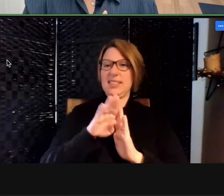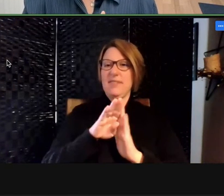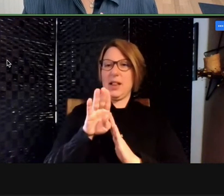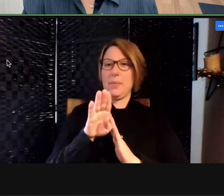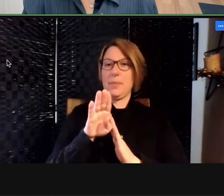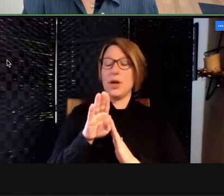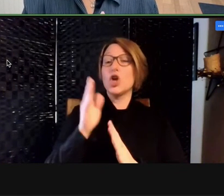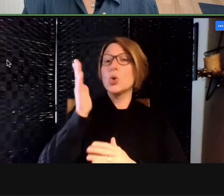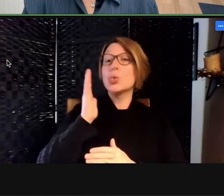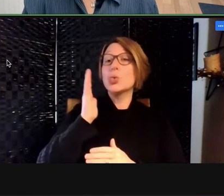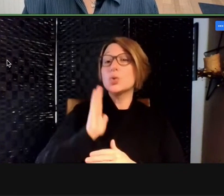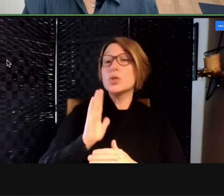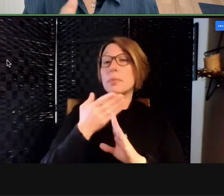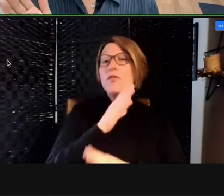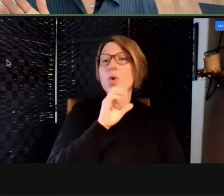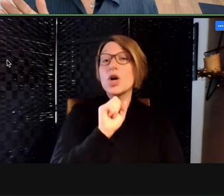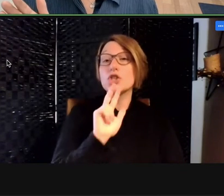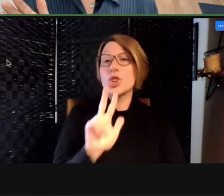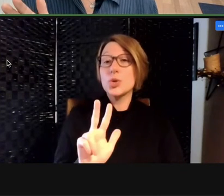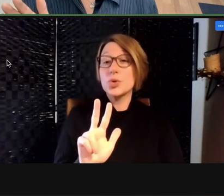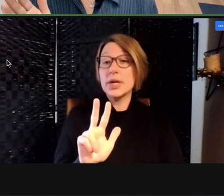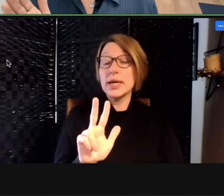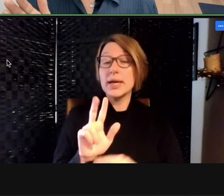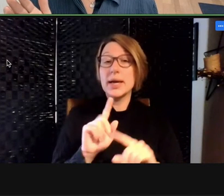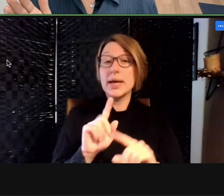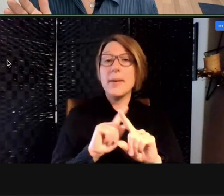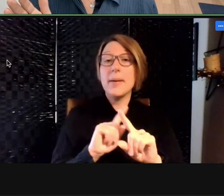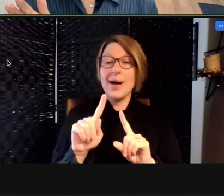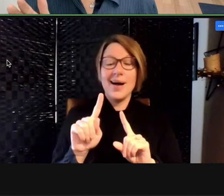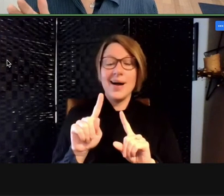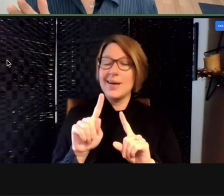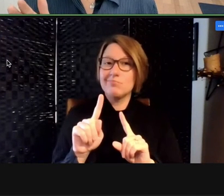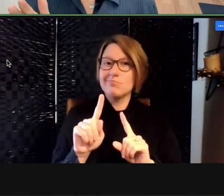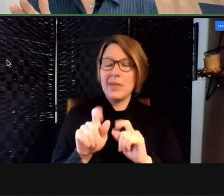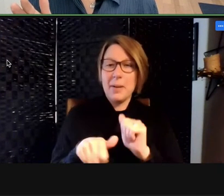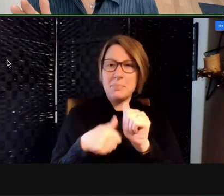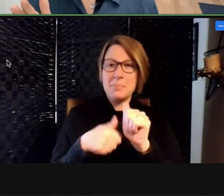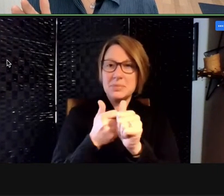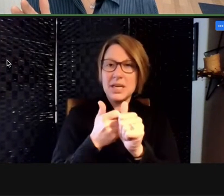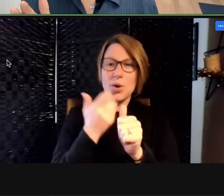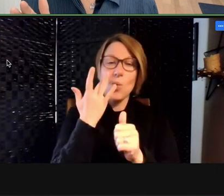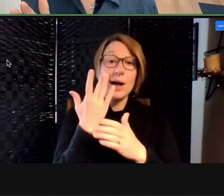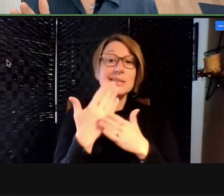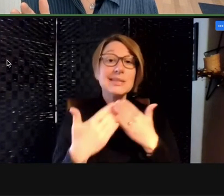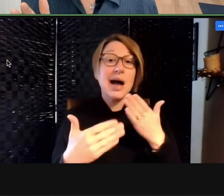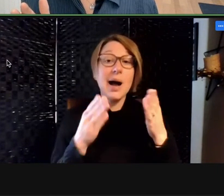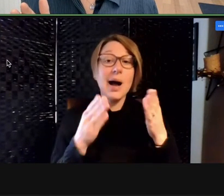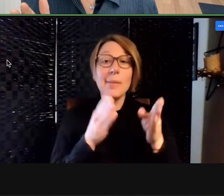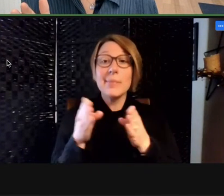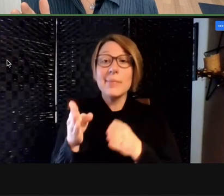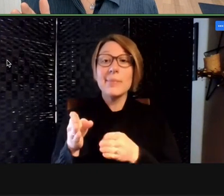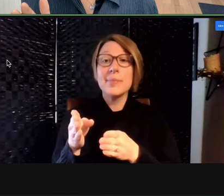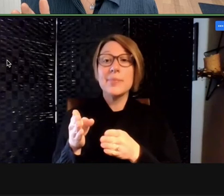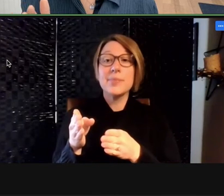age of 3, but that was updated and changed because some individuals who